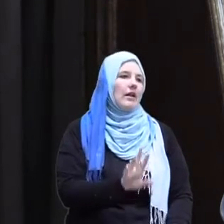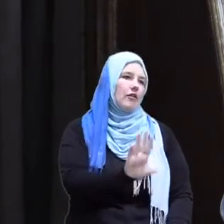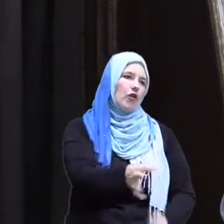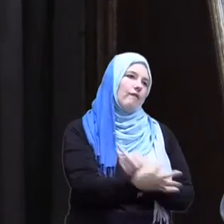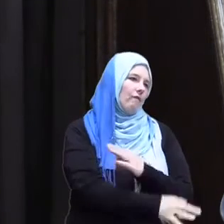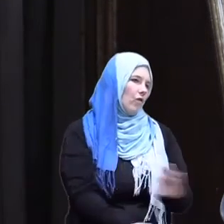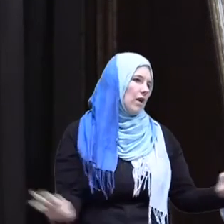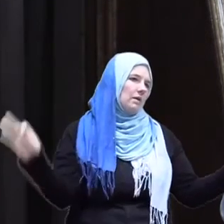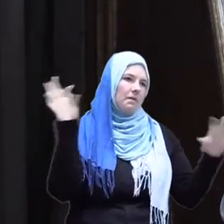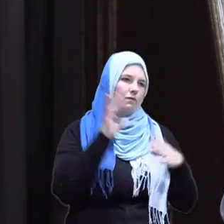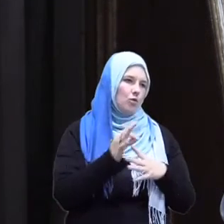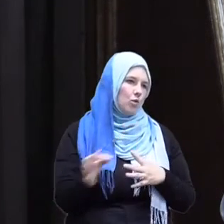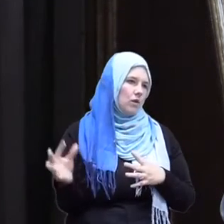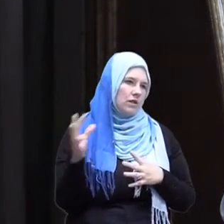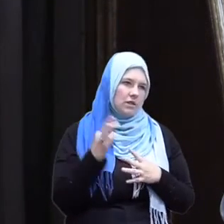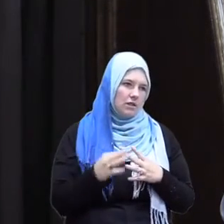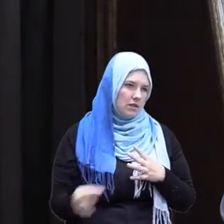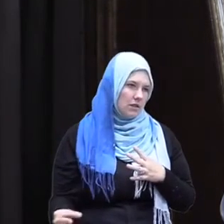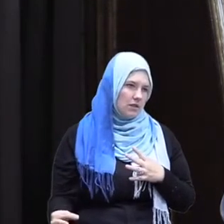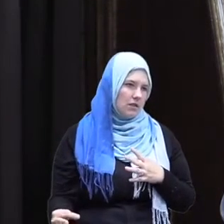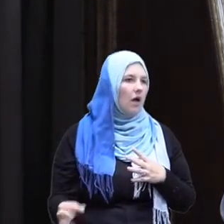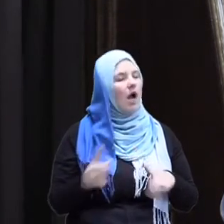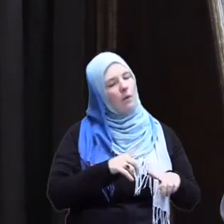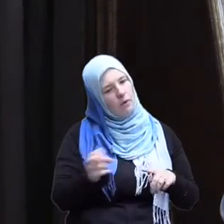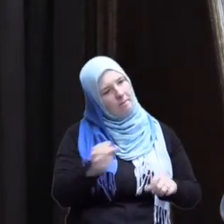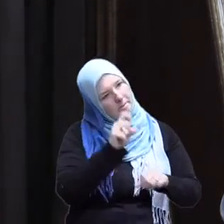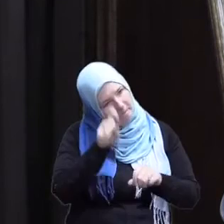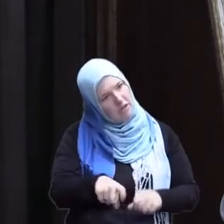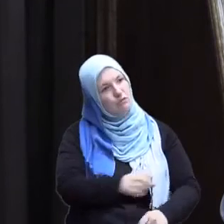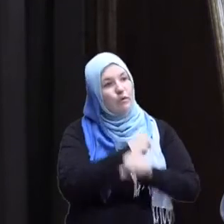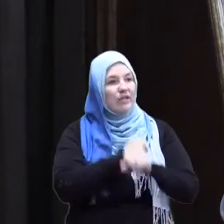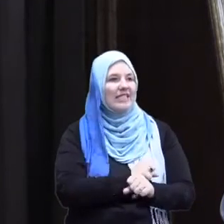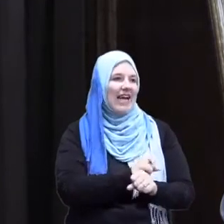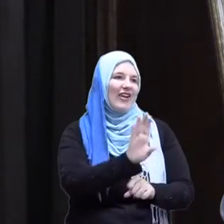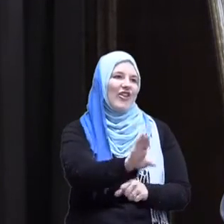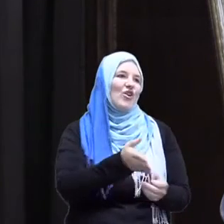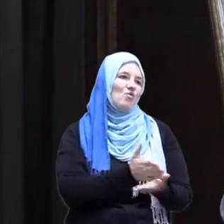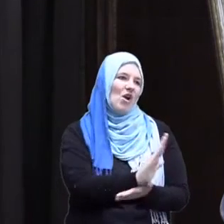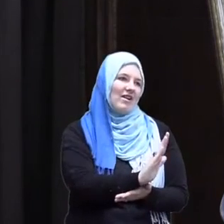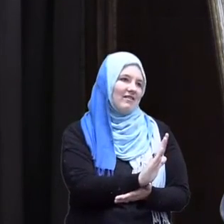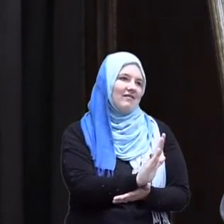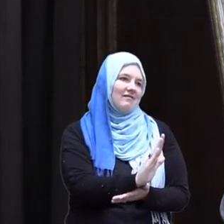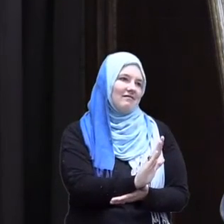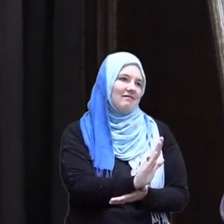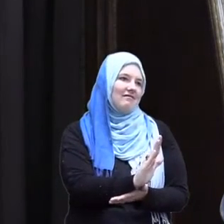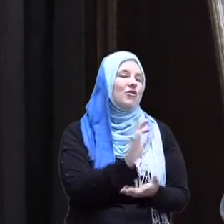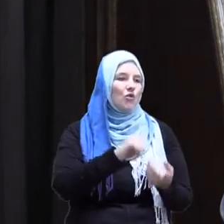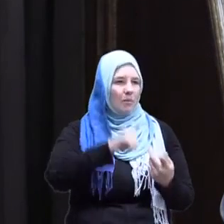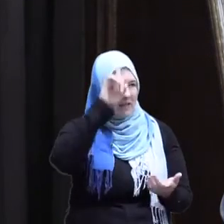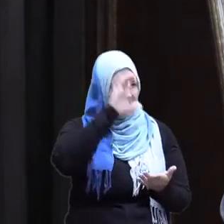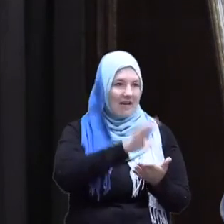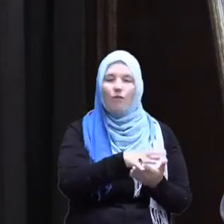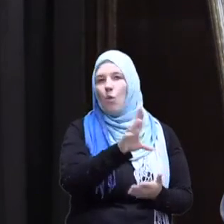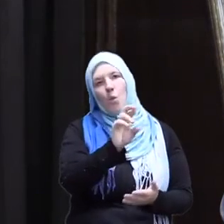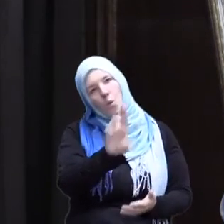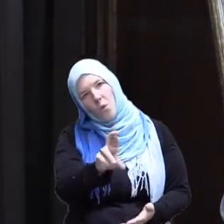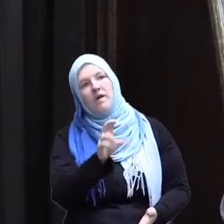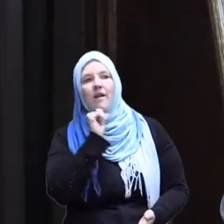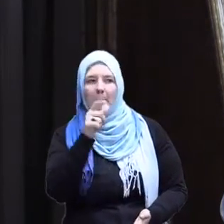freedom of choice, but we must protect it. Nobody should be coerced to change his